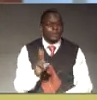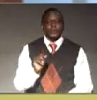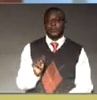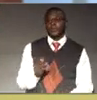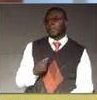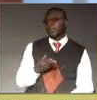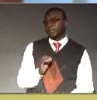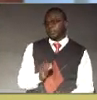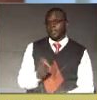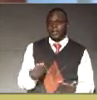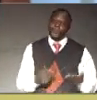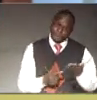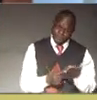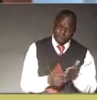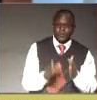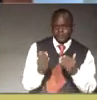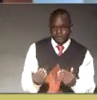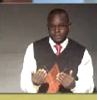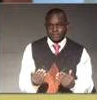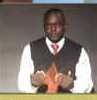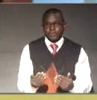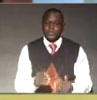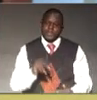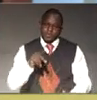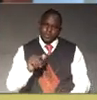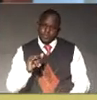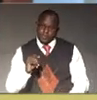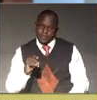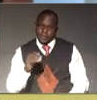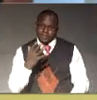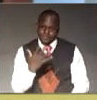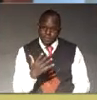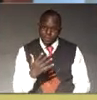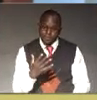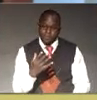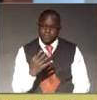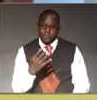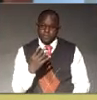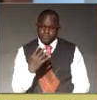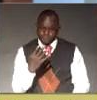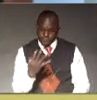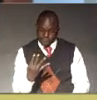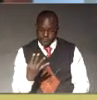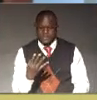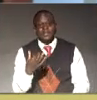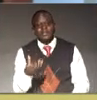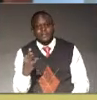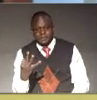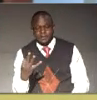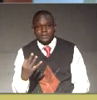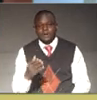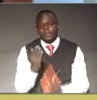Now we are going technical. Because plot 453, block 453, plot